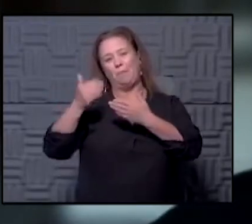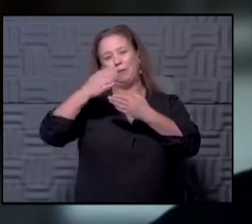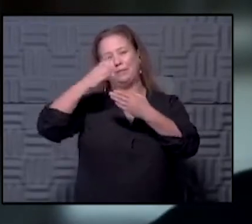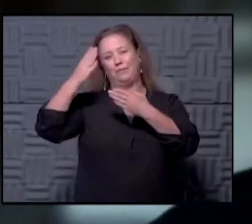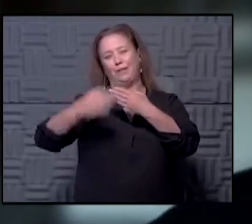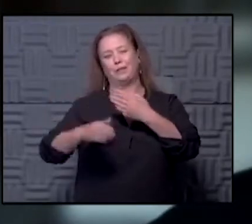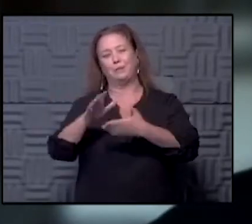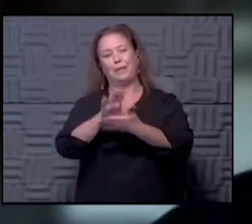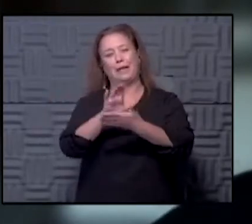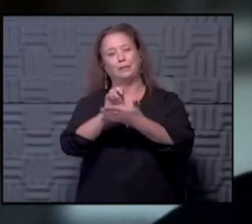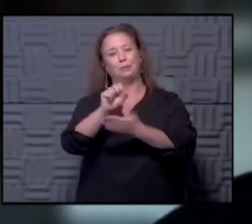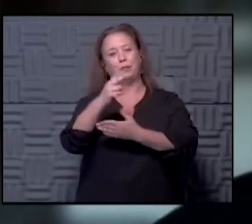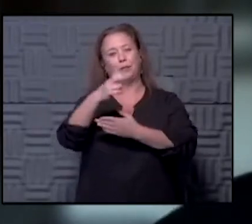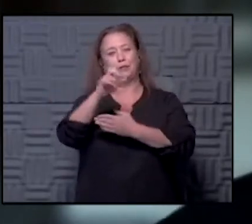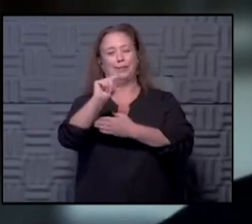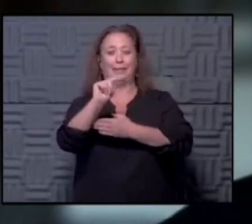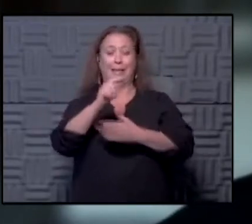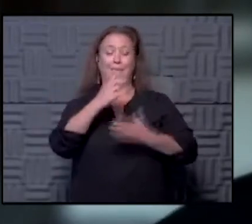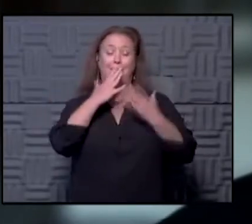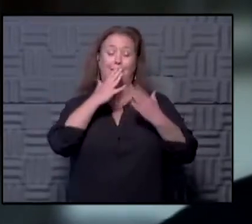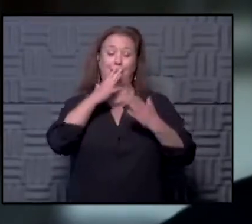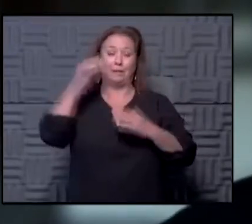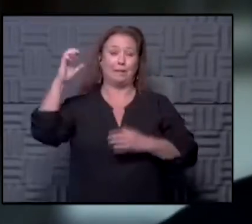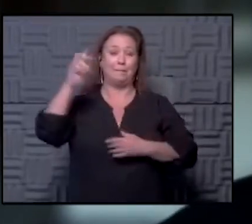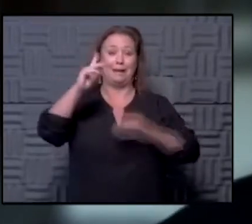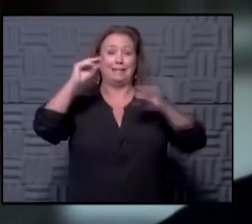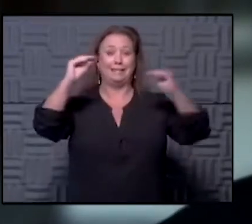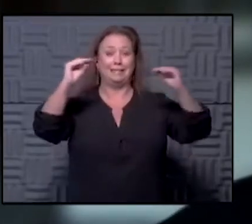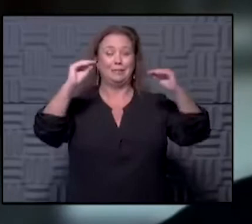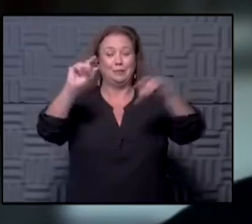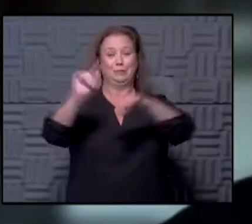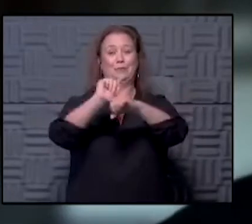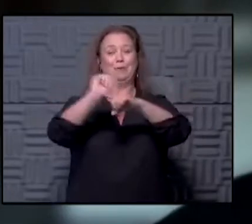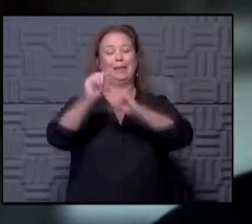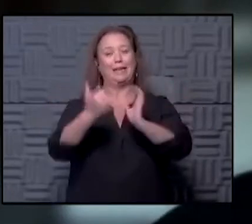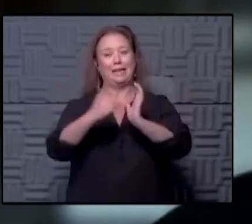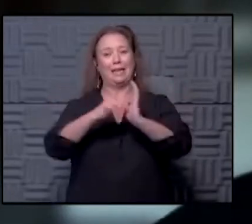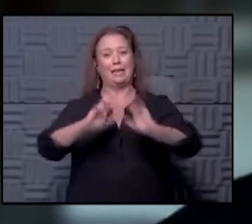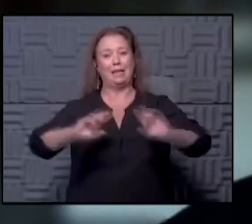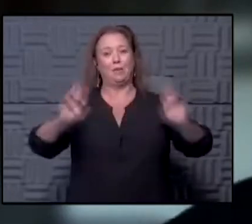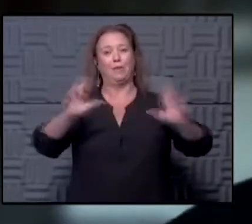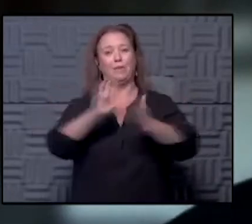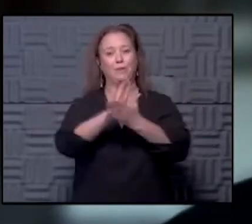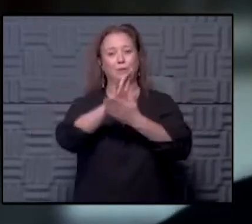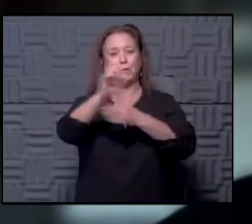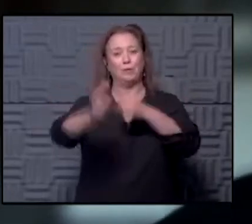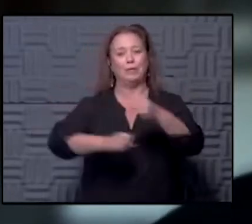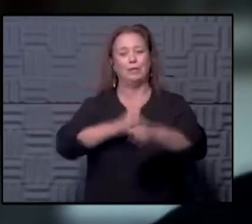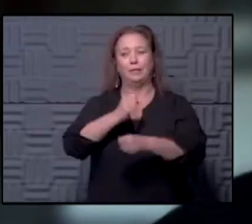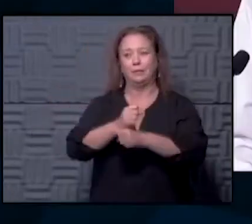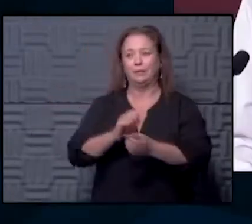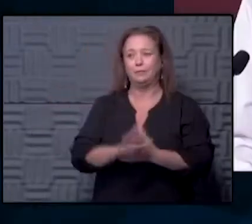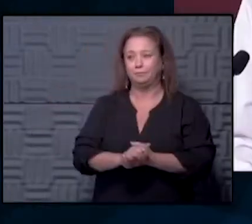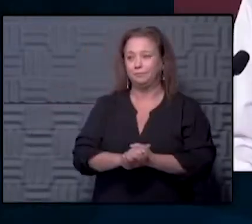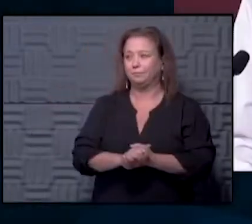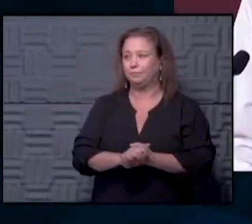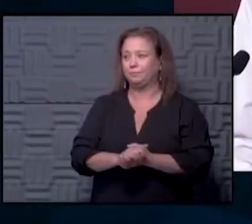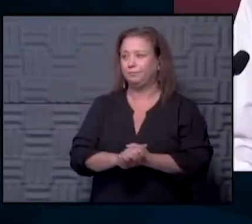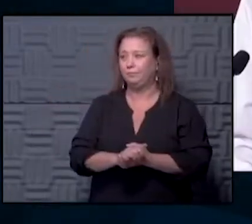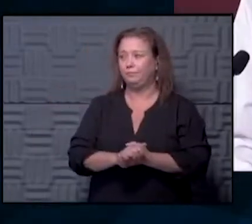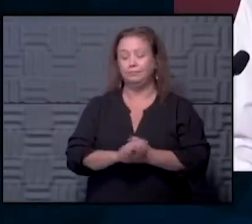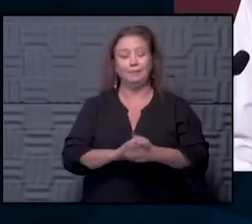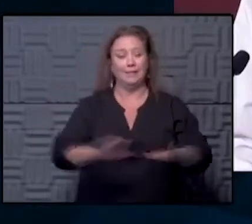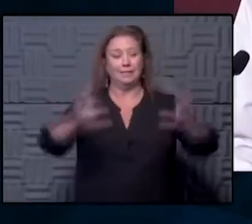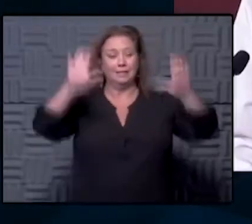that spreadsheet, and I'm very thankful because I'm back to teacher training and getting ready for the school year. All right. Wow. And so that's a